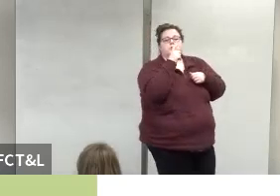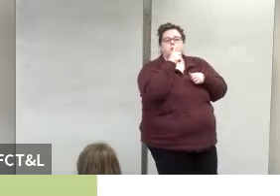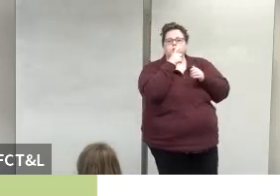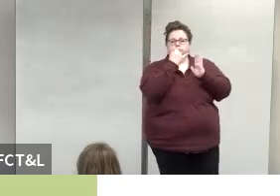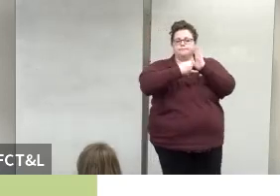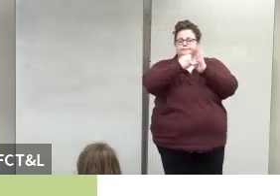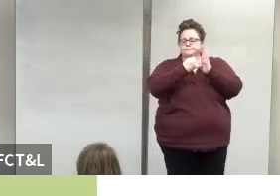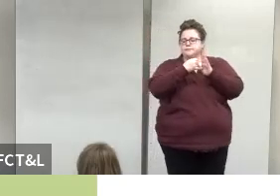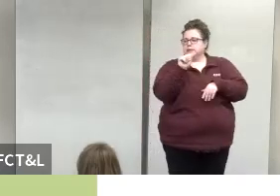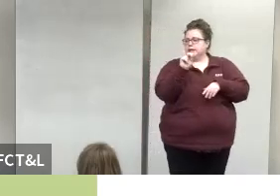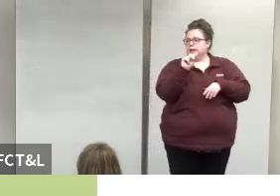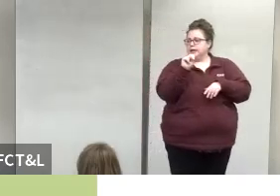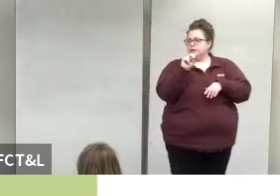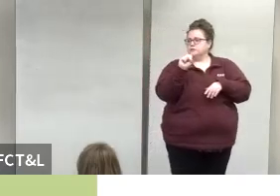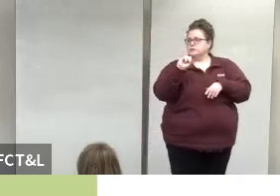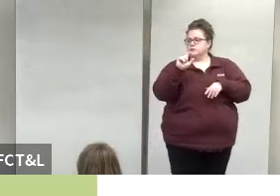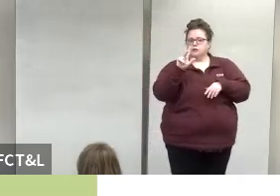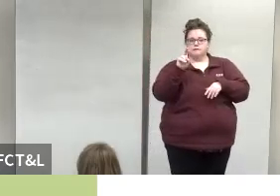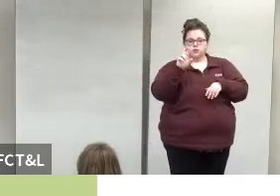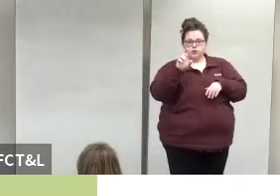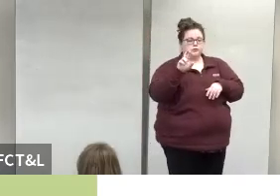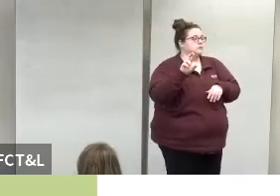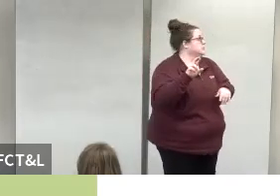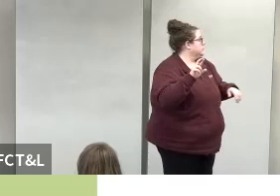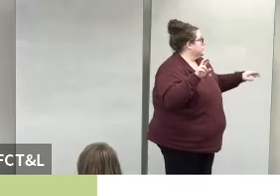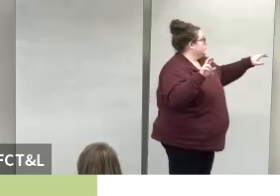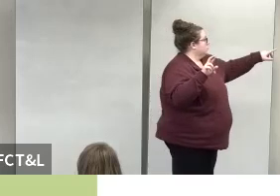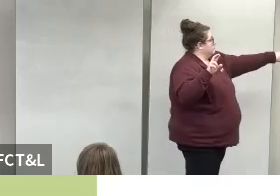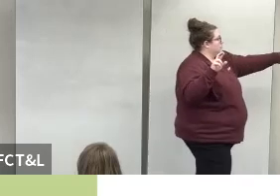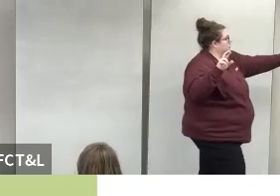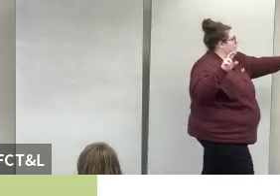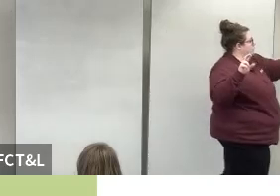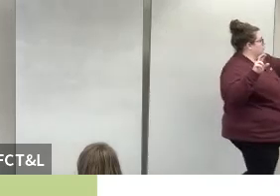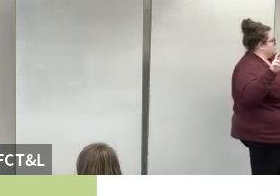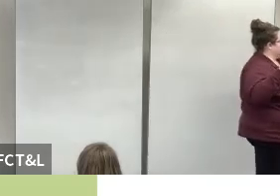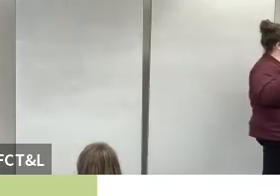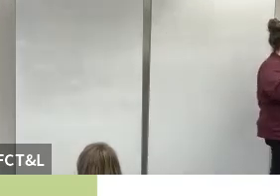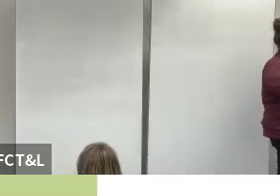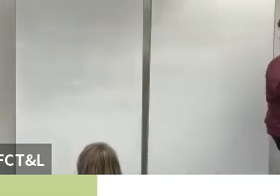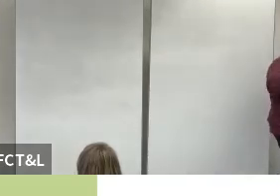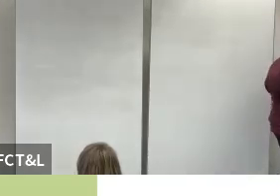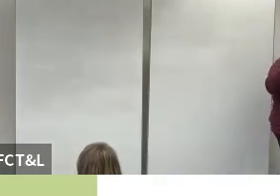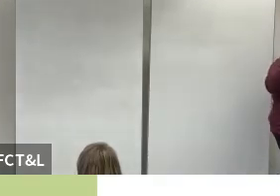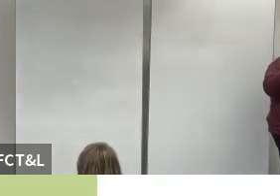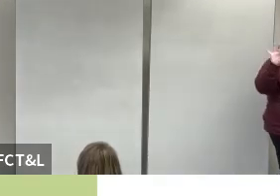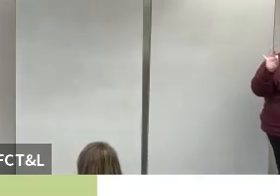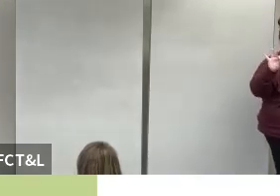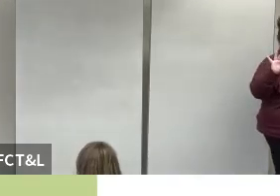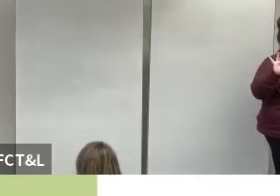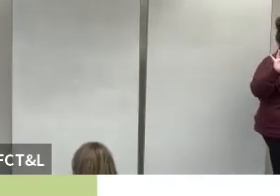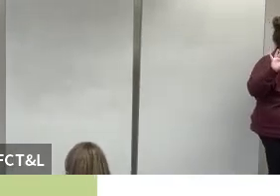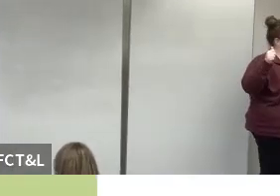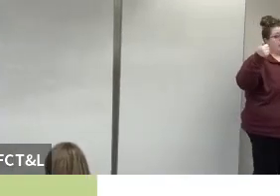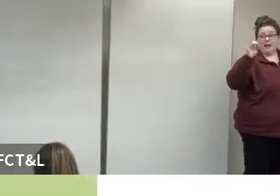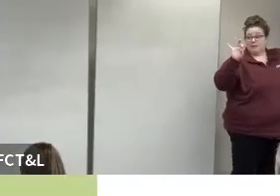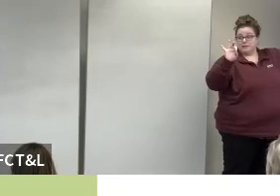crayons, and the Ann Silver is the artist for this, the deaf artist who did this piece. And this